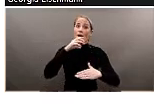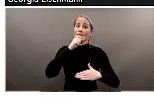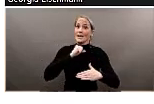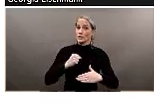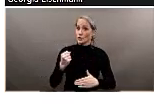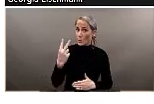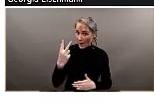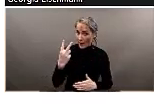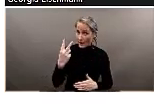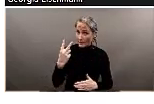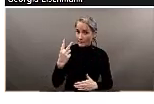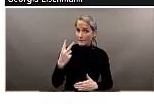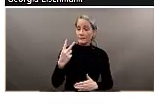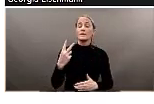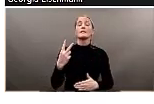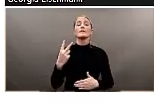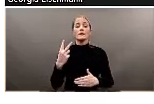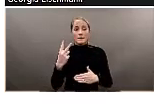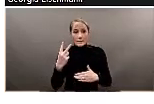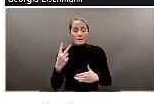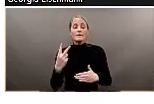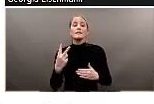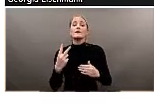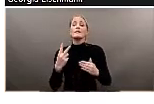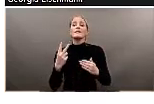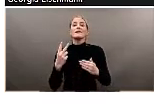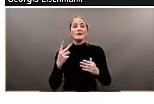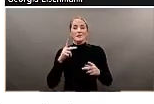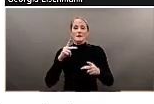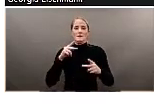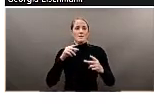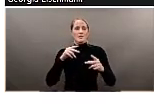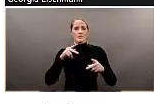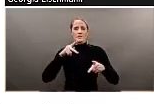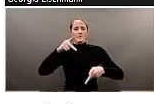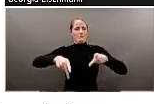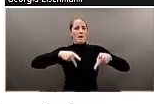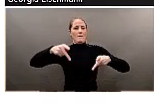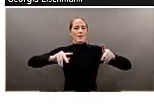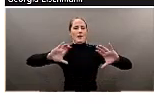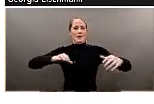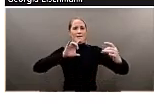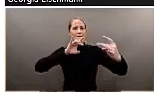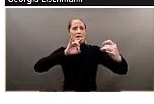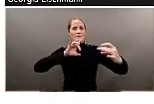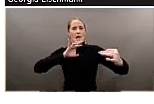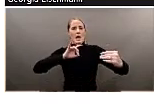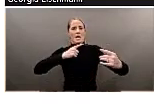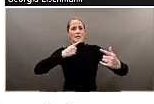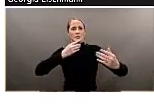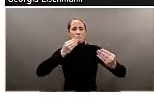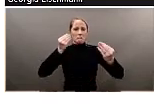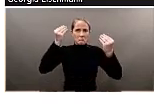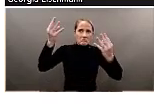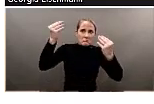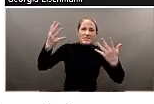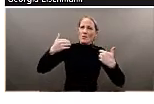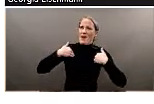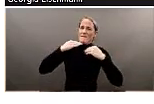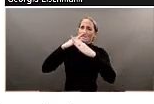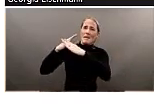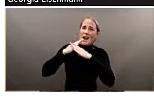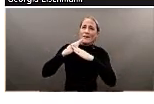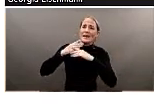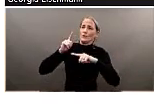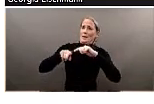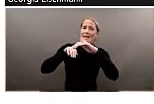ages of 12 years old, because we were seeing that many people were experiencing barriers and challenges with